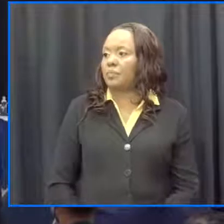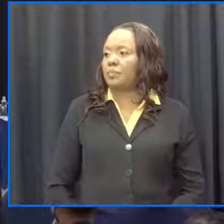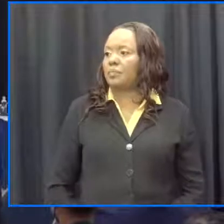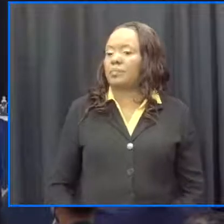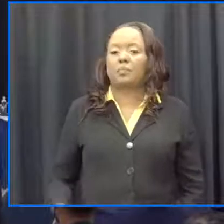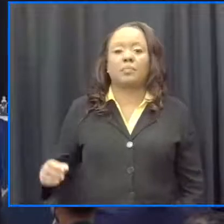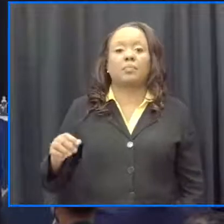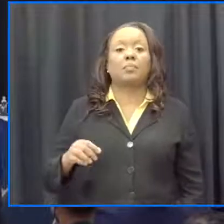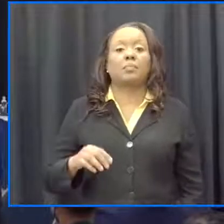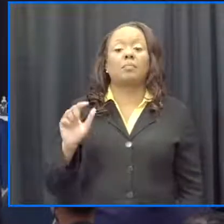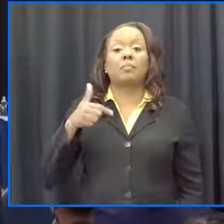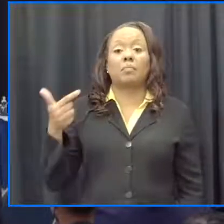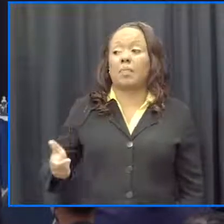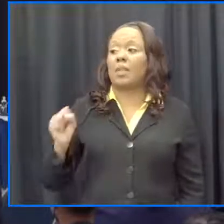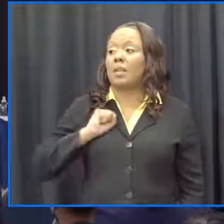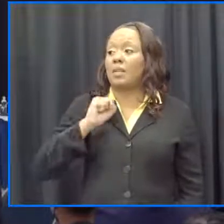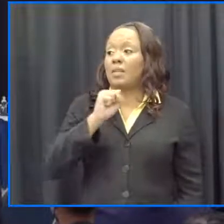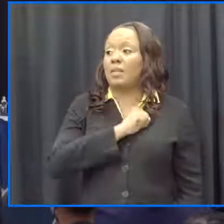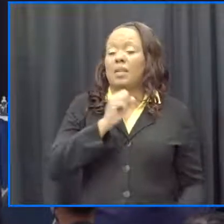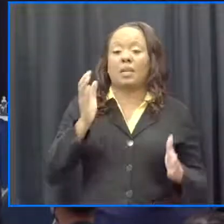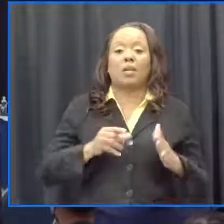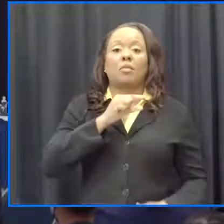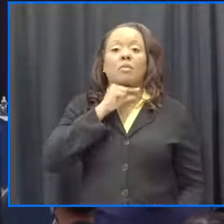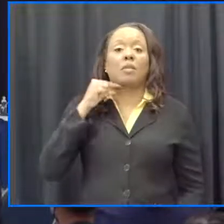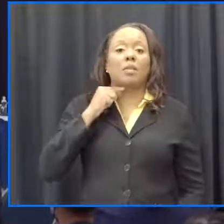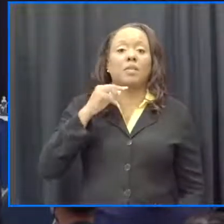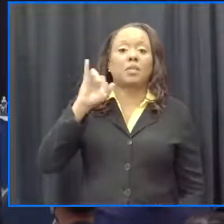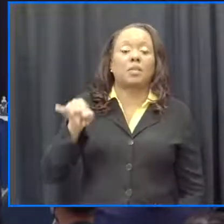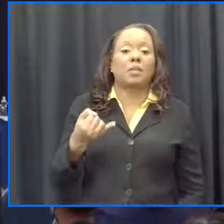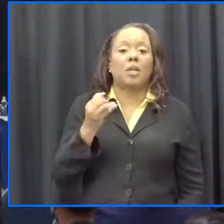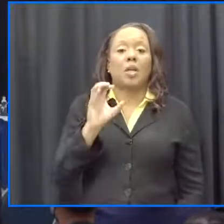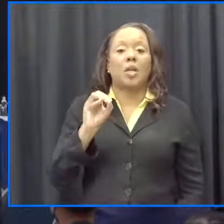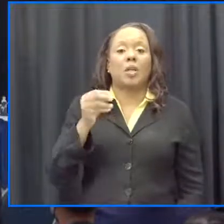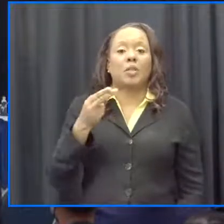Senator the Reverend Dr. John Rogers.